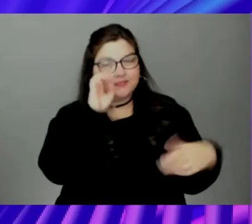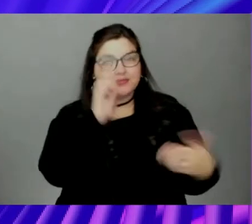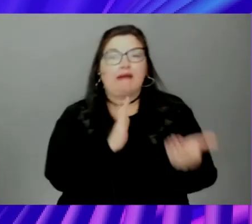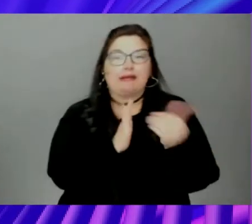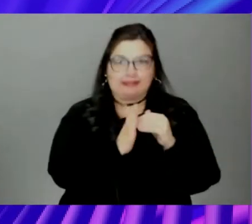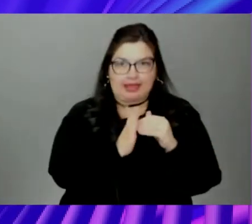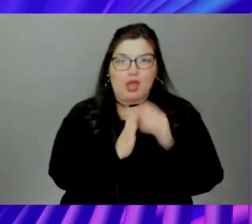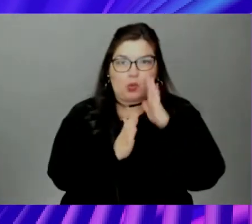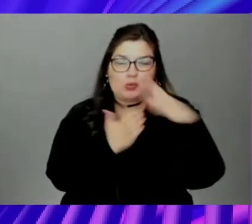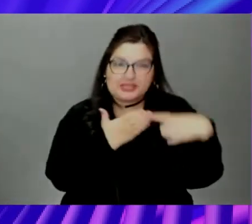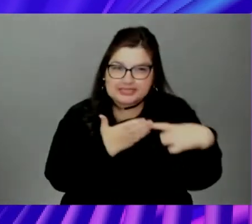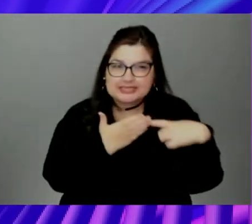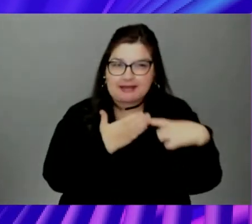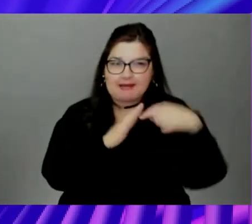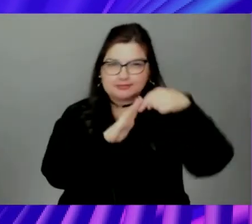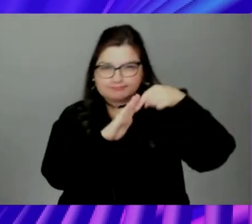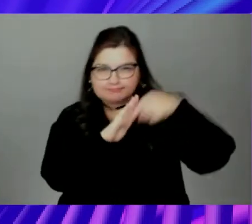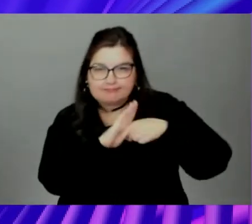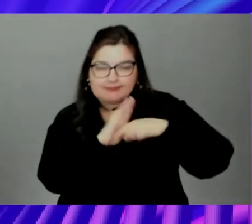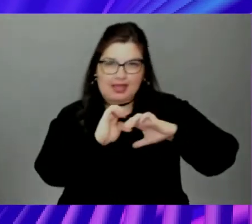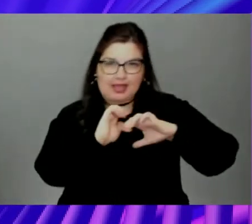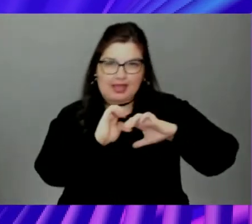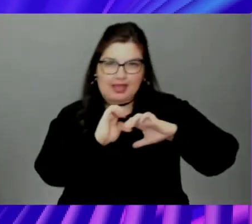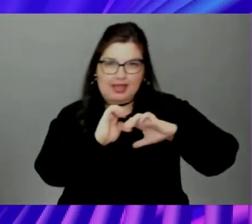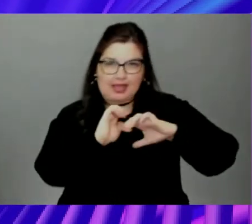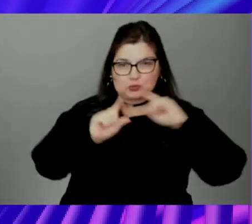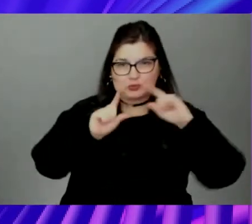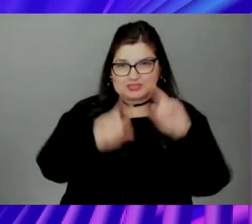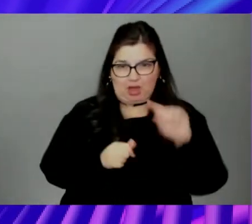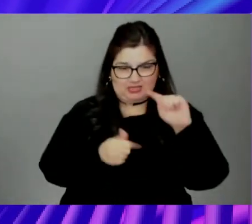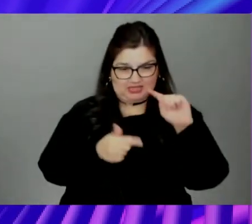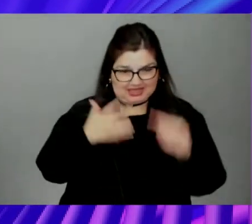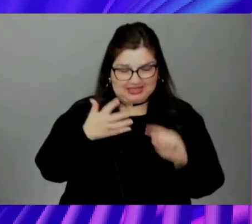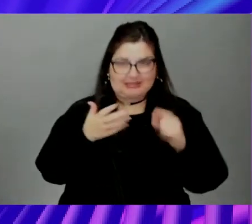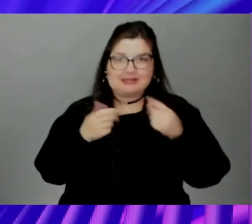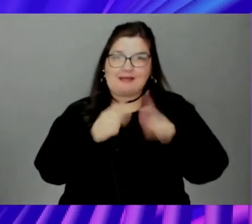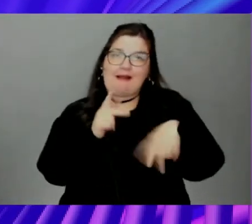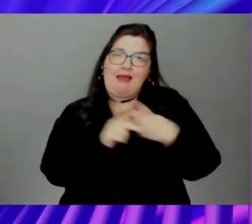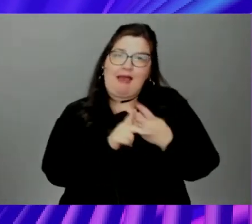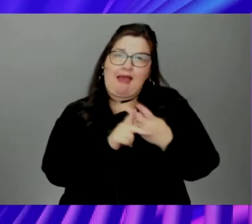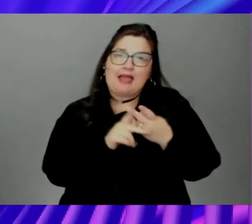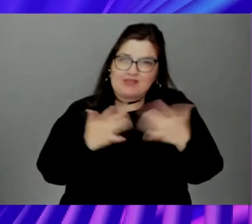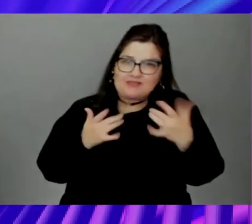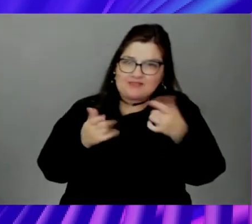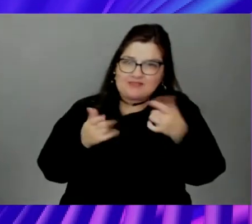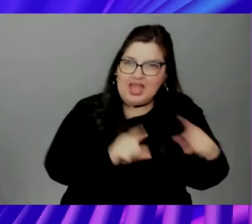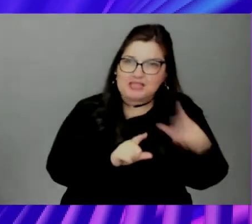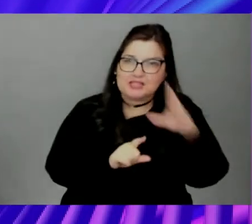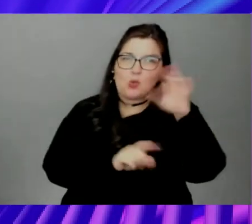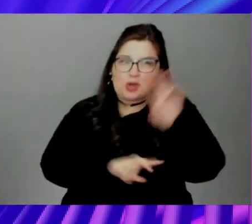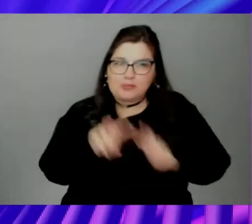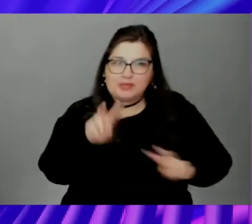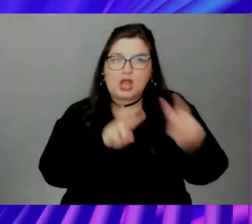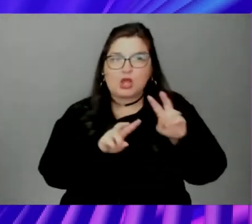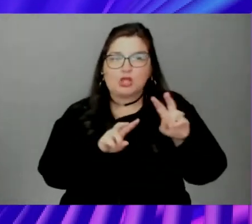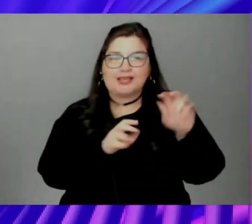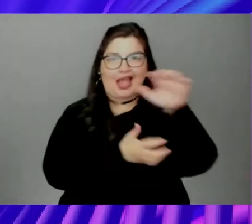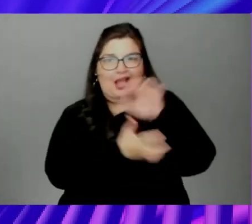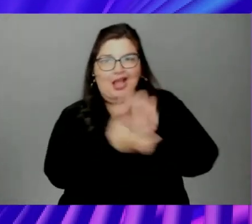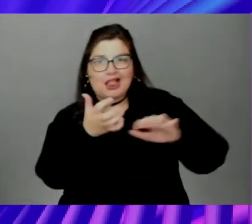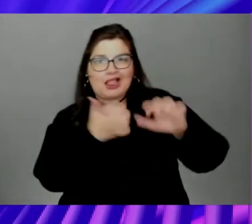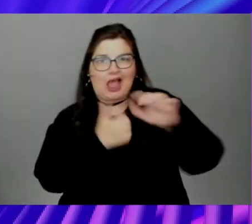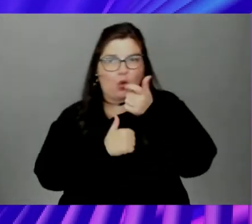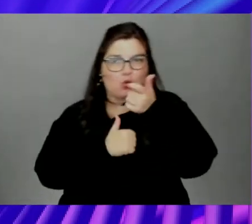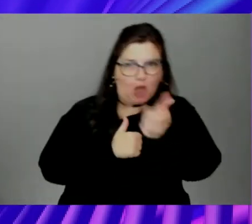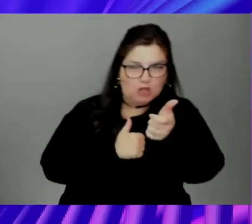bit of depth as to how to respond to those types of events. We're going to be taking a look at CloudWatch and